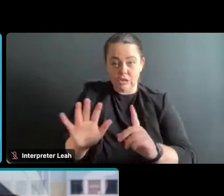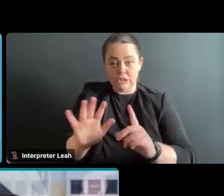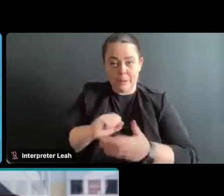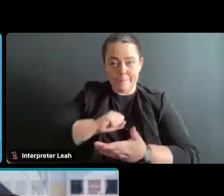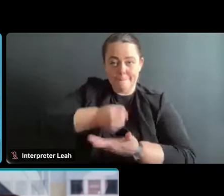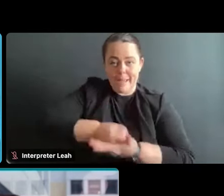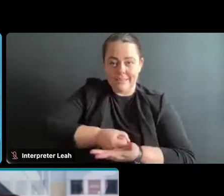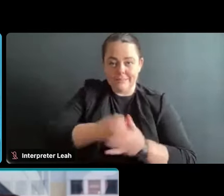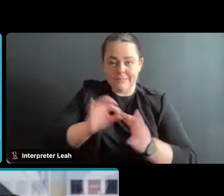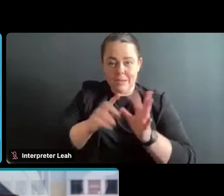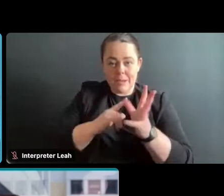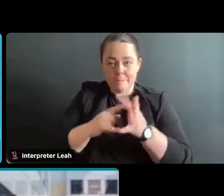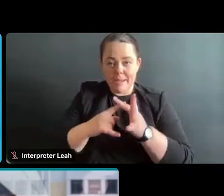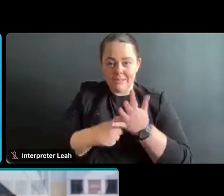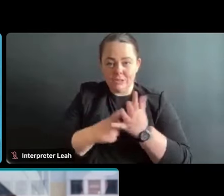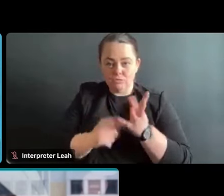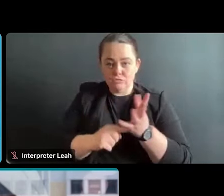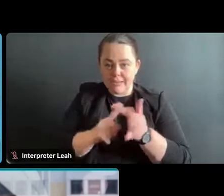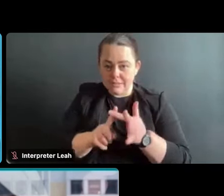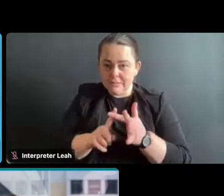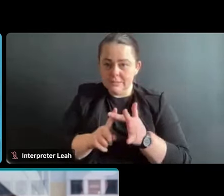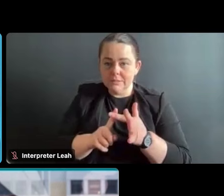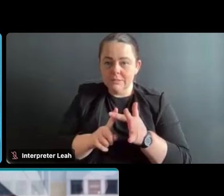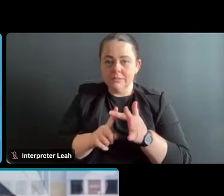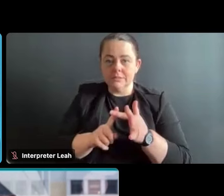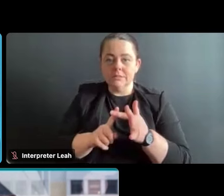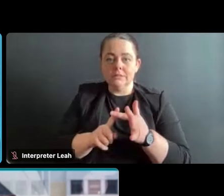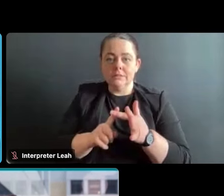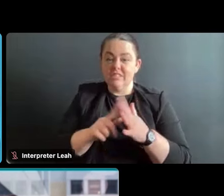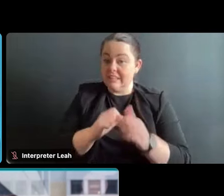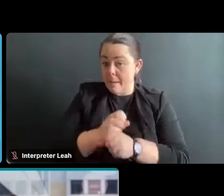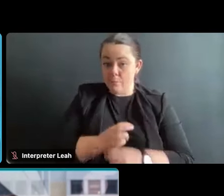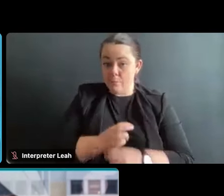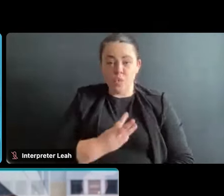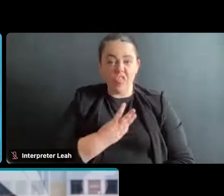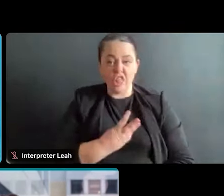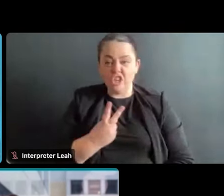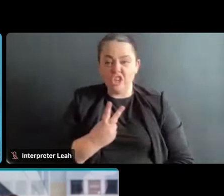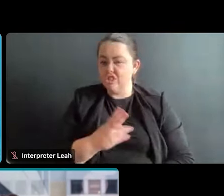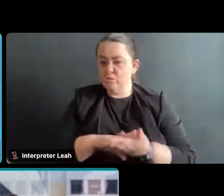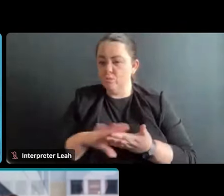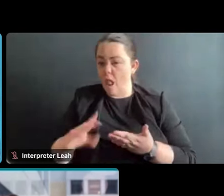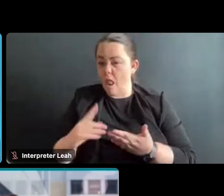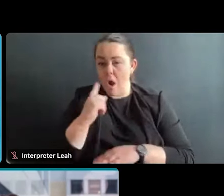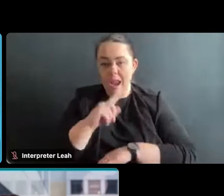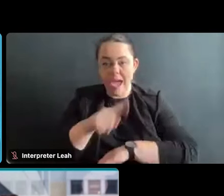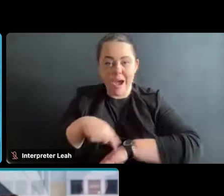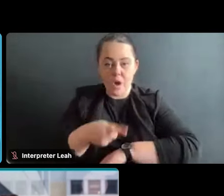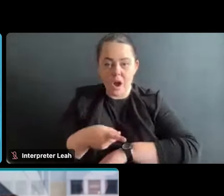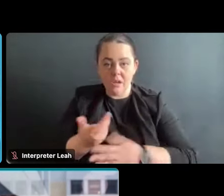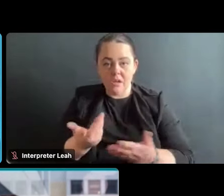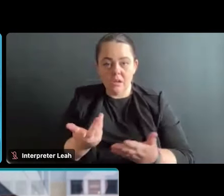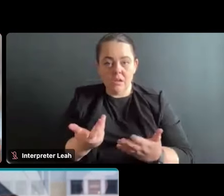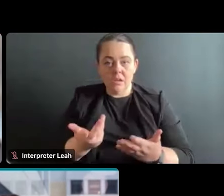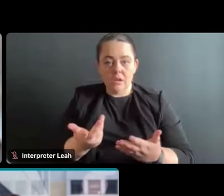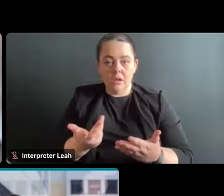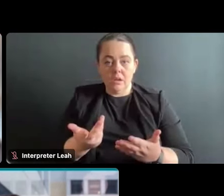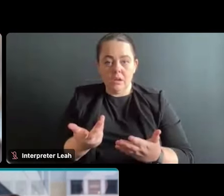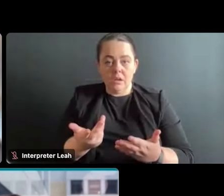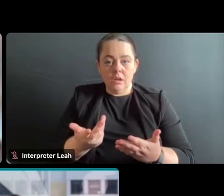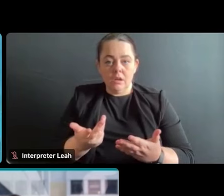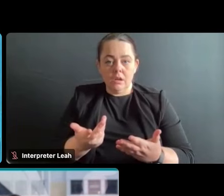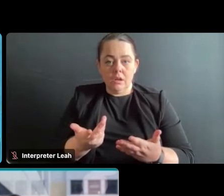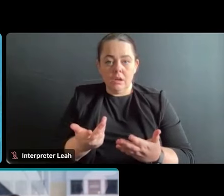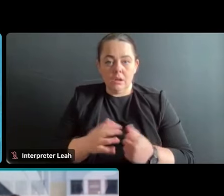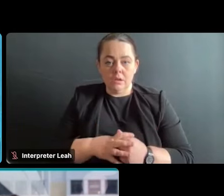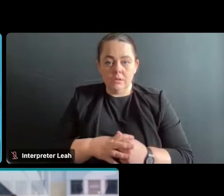rate is purely using a figure, $32 an hour. You might be paying your registered nurses $29 an